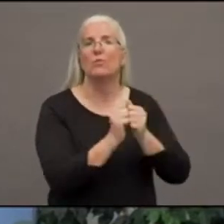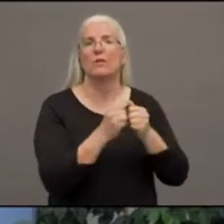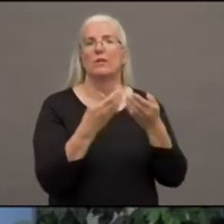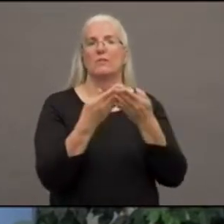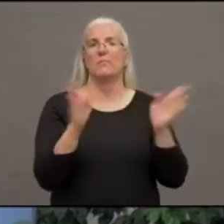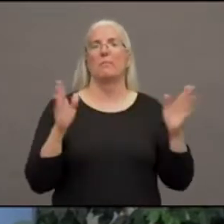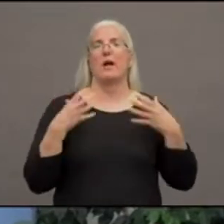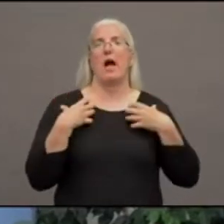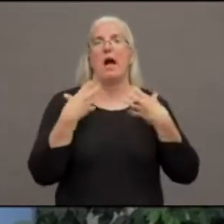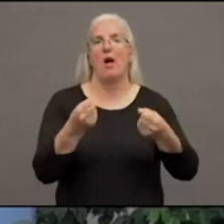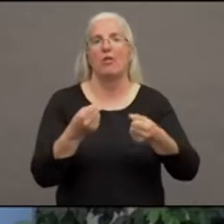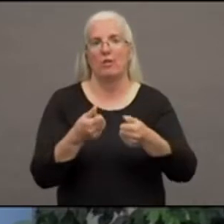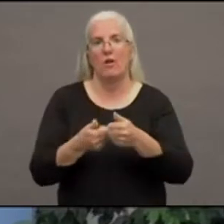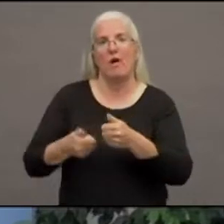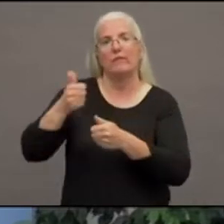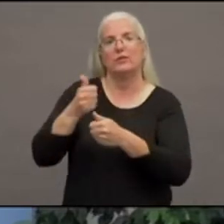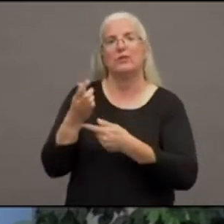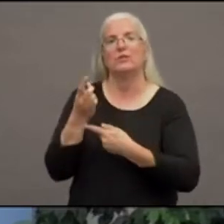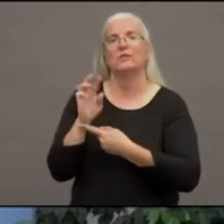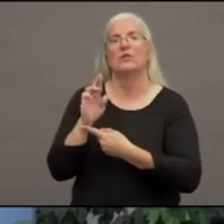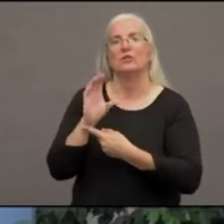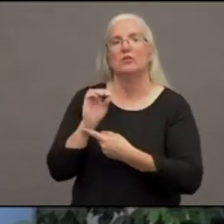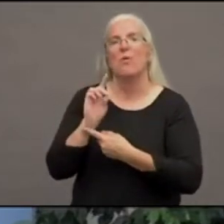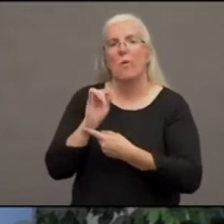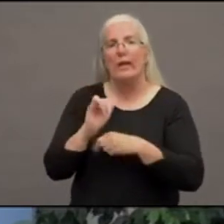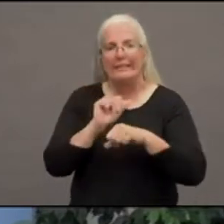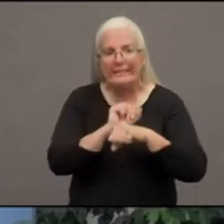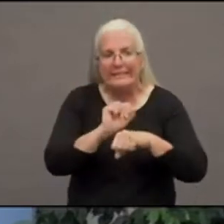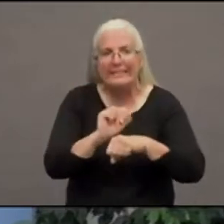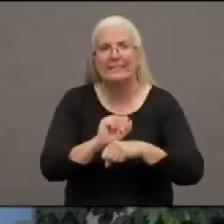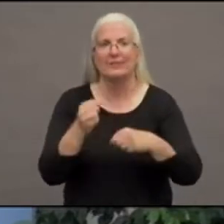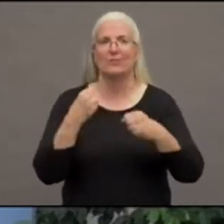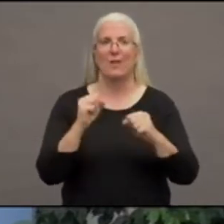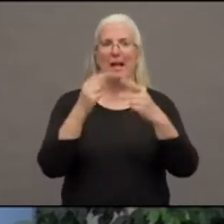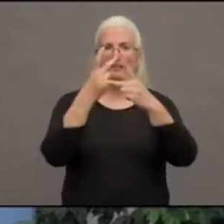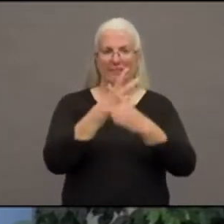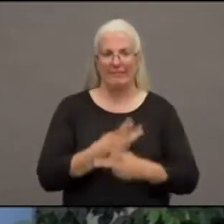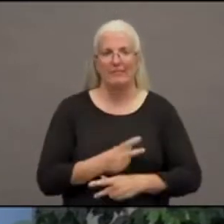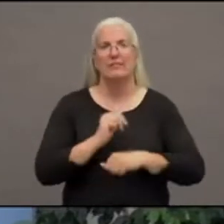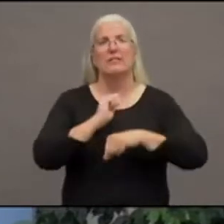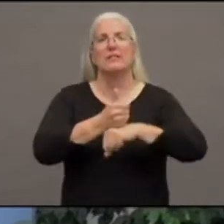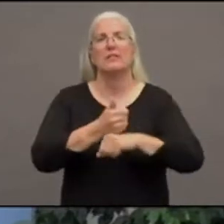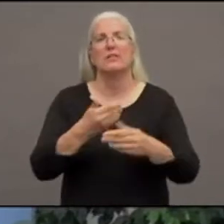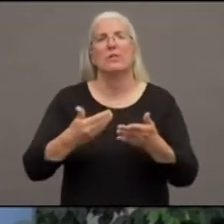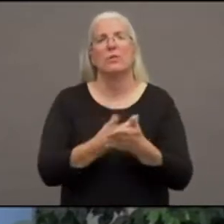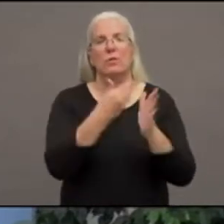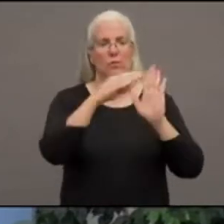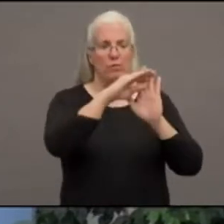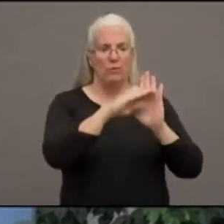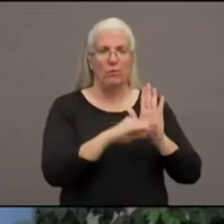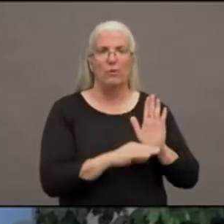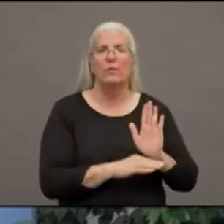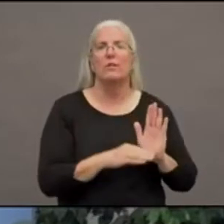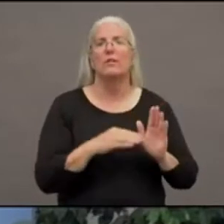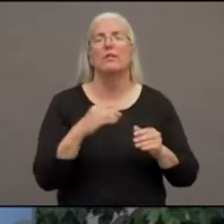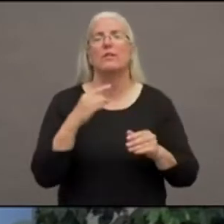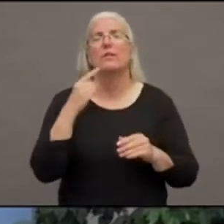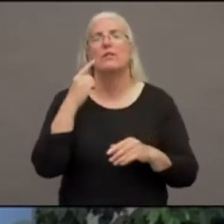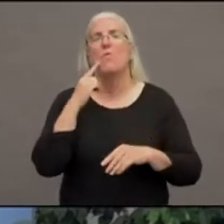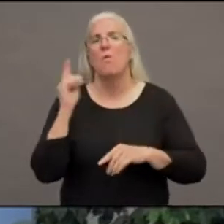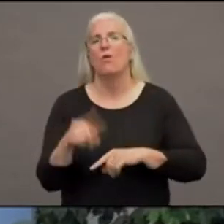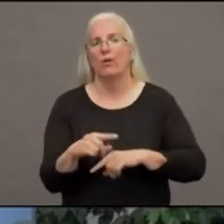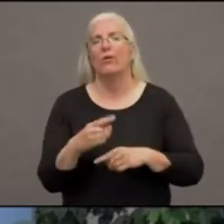the health orders that have been issued. And so we wanted to take this opportunity to speak to James about the latest health